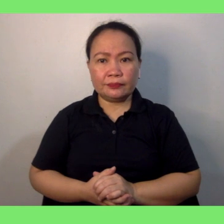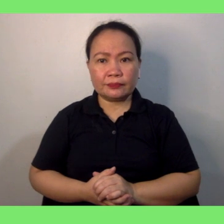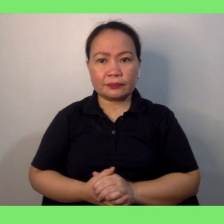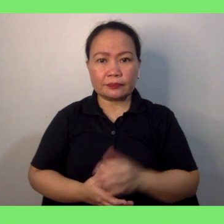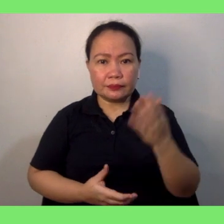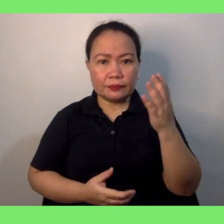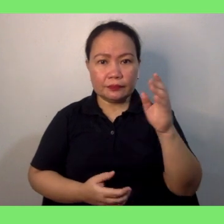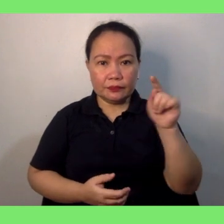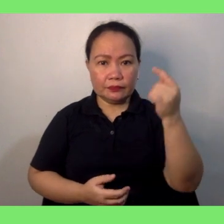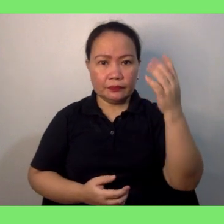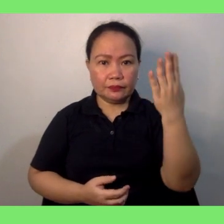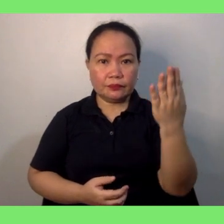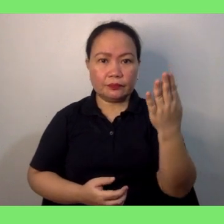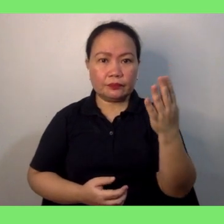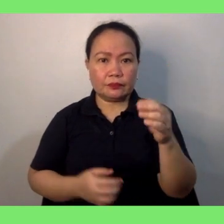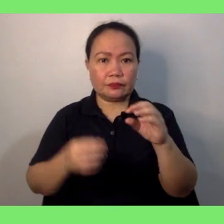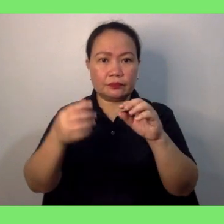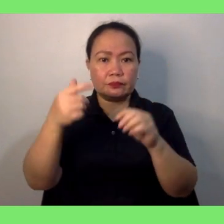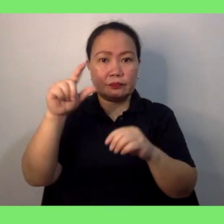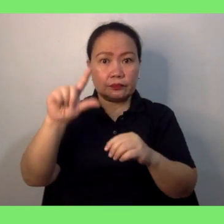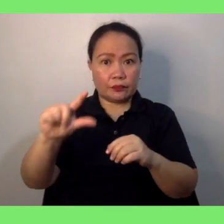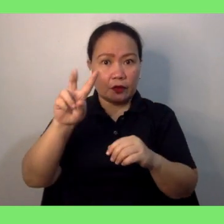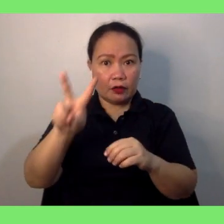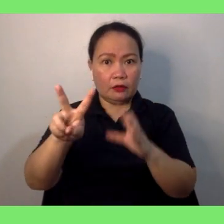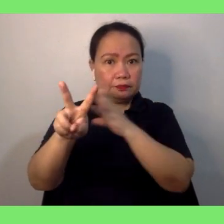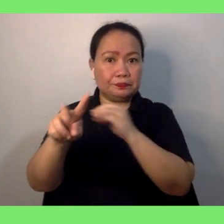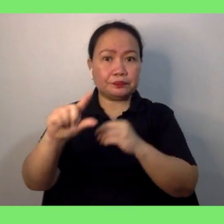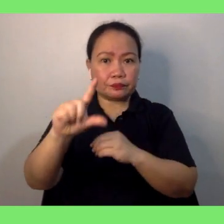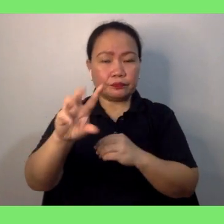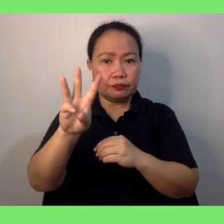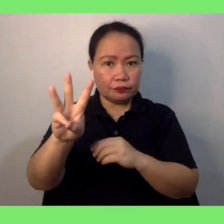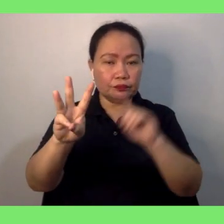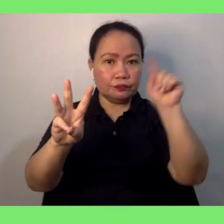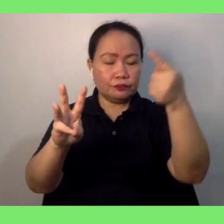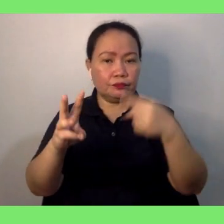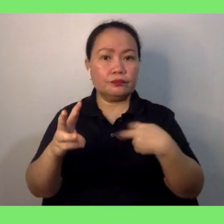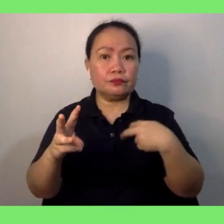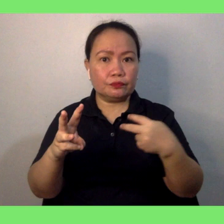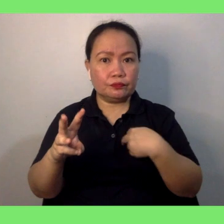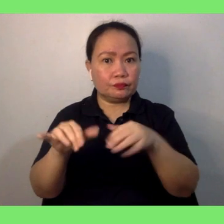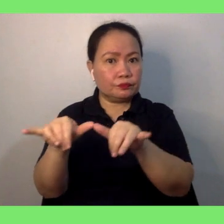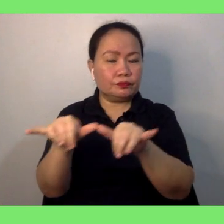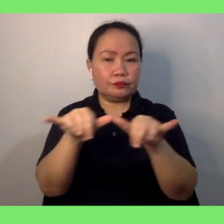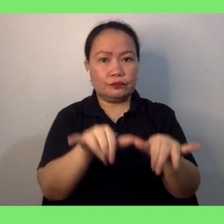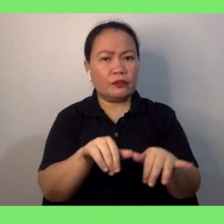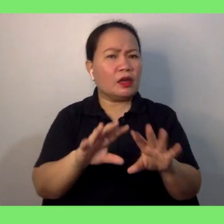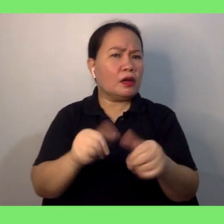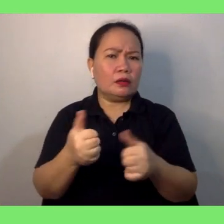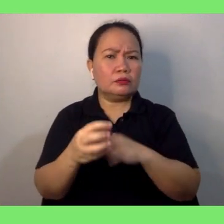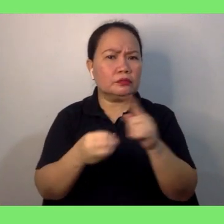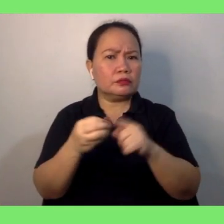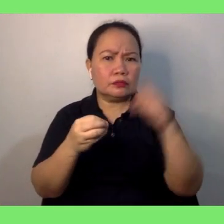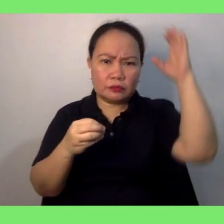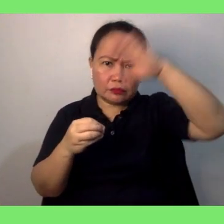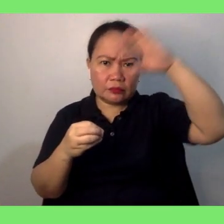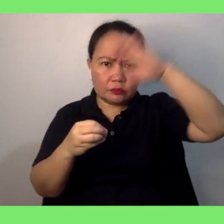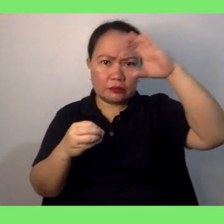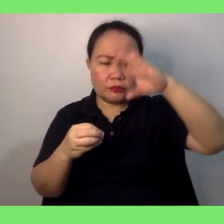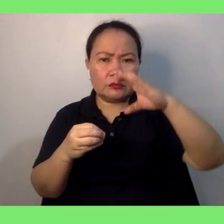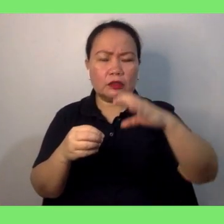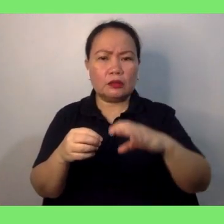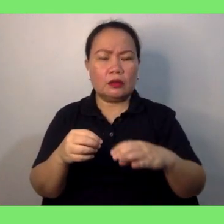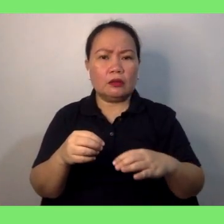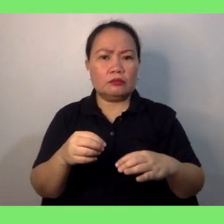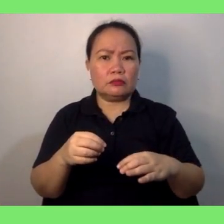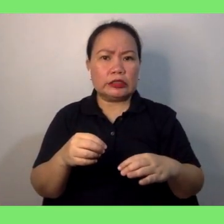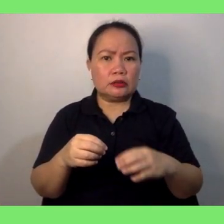ito lang ang given natin, si angle 2 at si angle 6. So, how are we going to find the measure of the other angles? Okay? So,